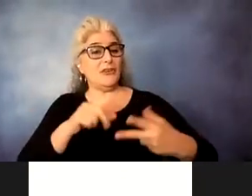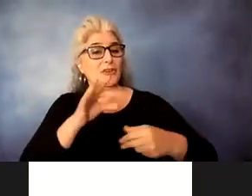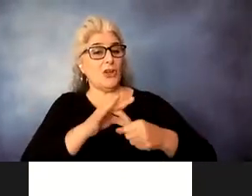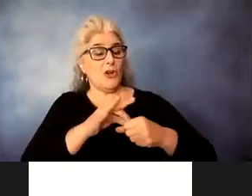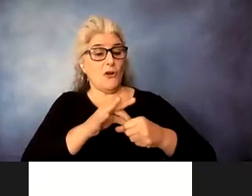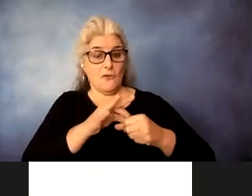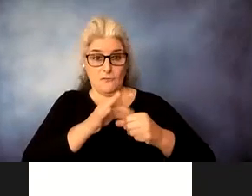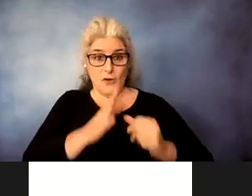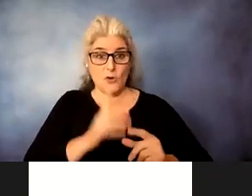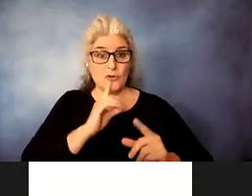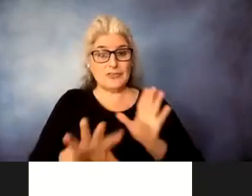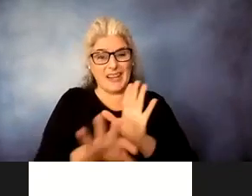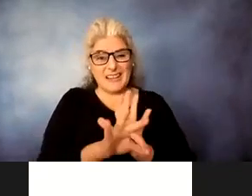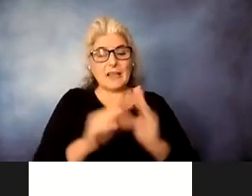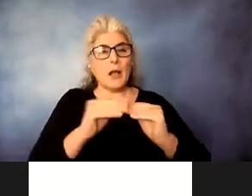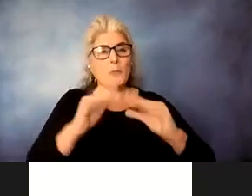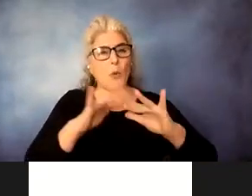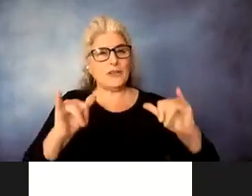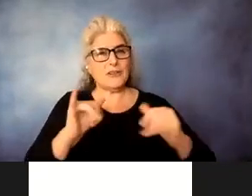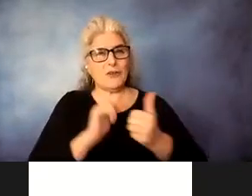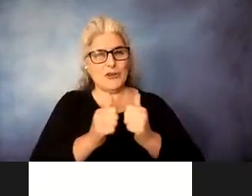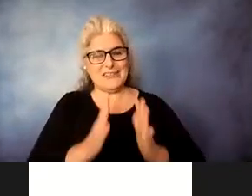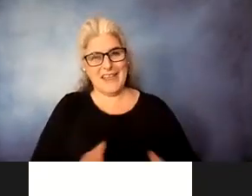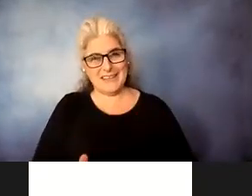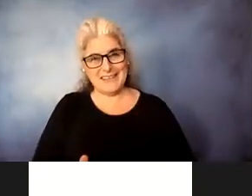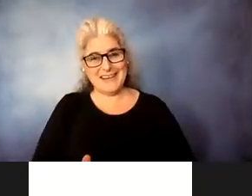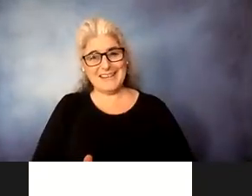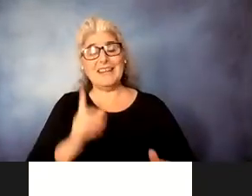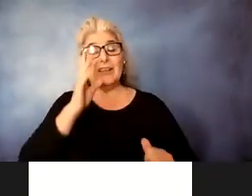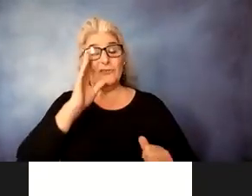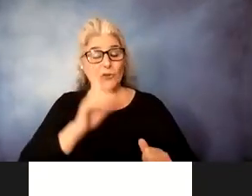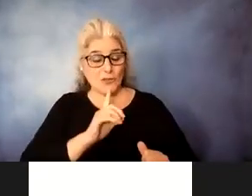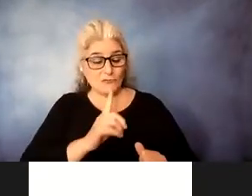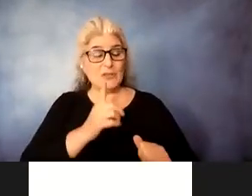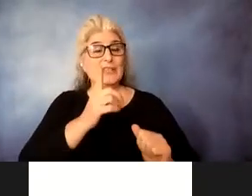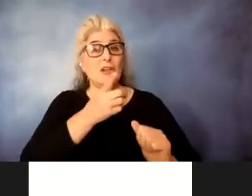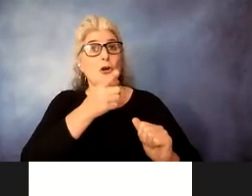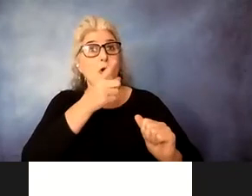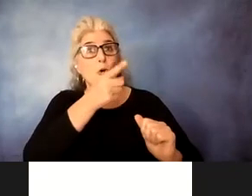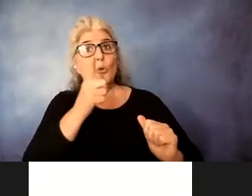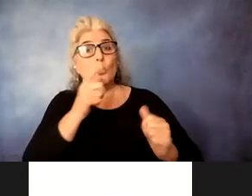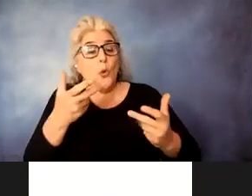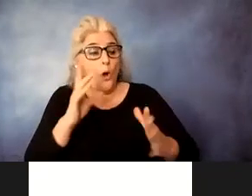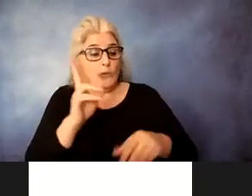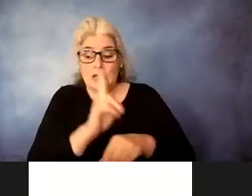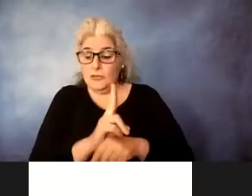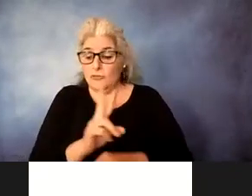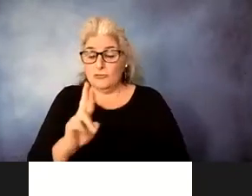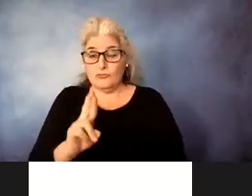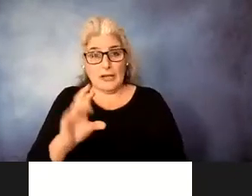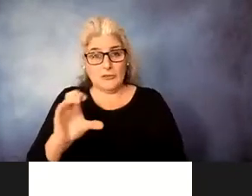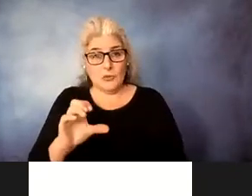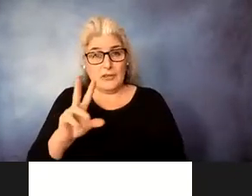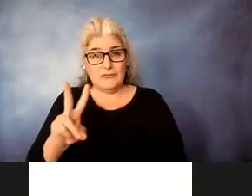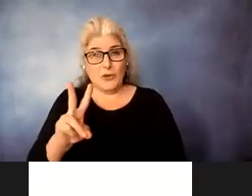been identified as strengths of ranked choice voting in the jurisdictions that have implemented ranked choice voting. So that's what I can say my